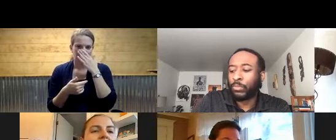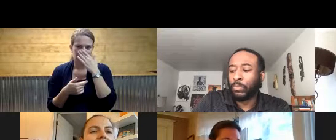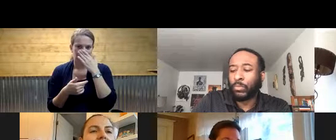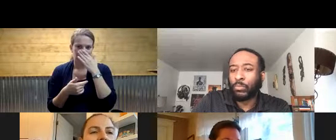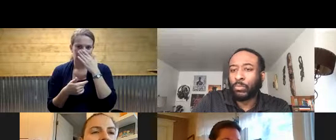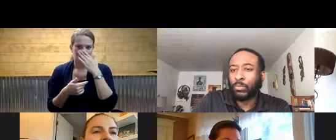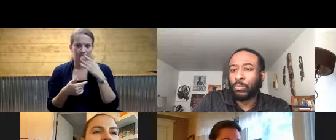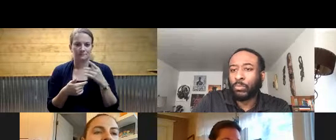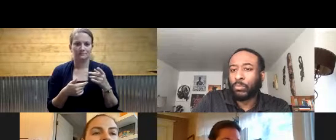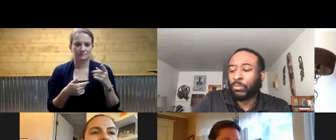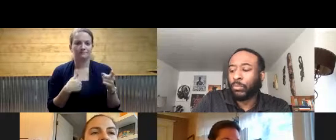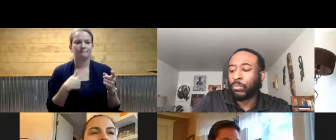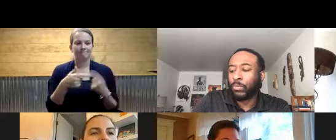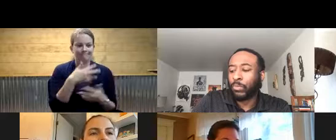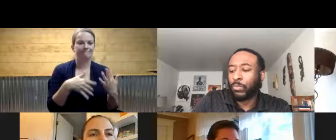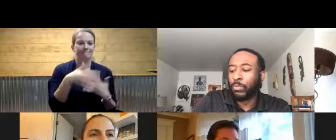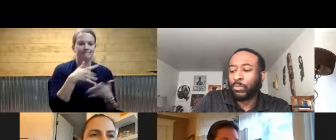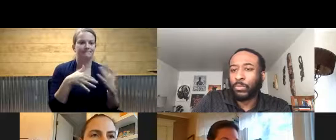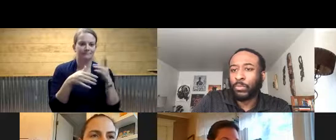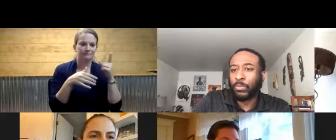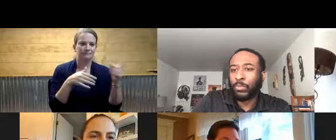there. So I think